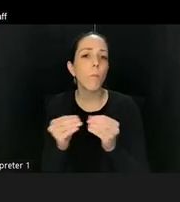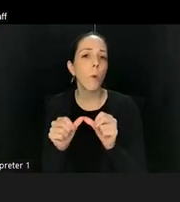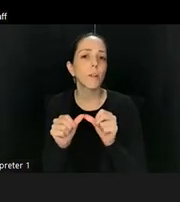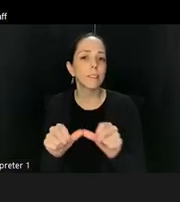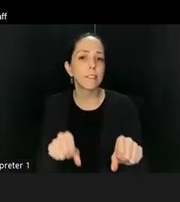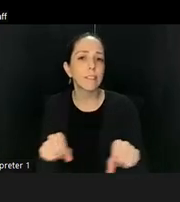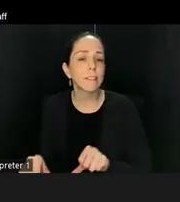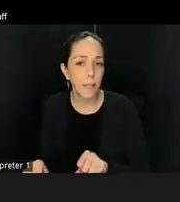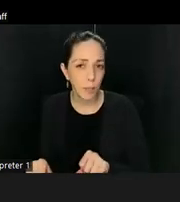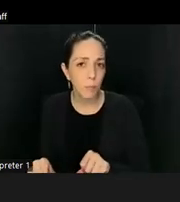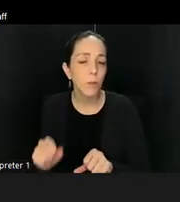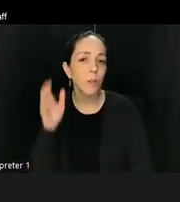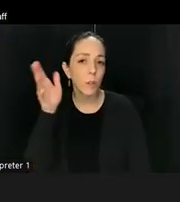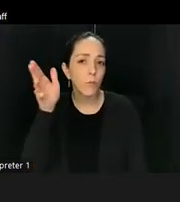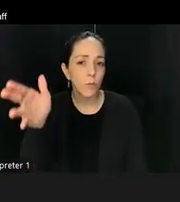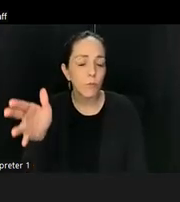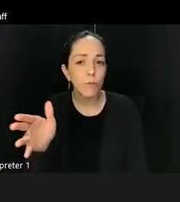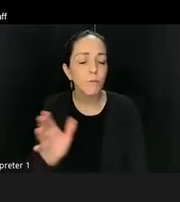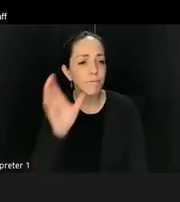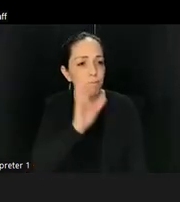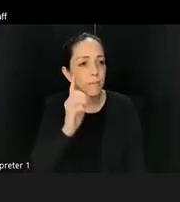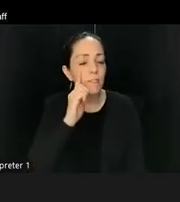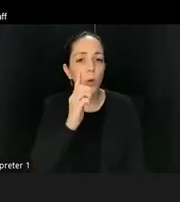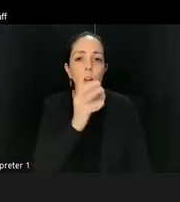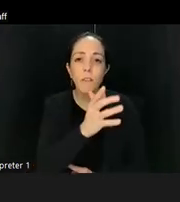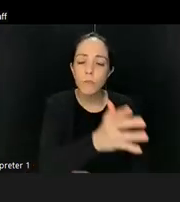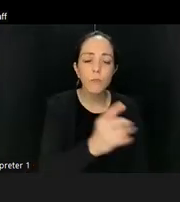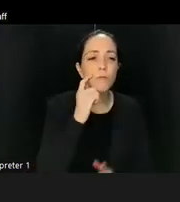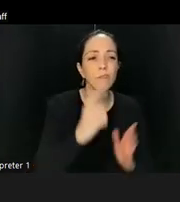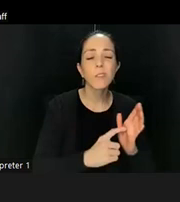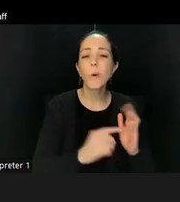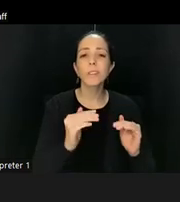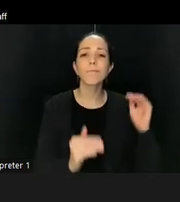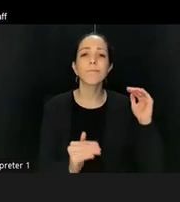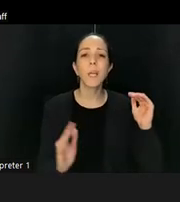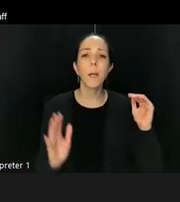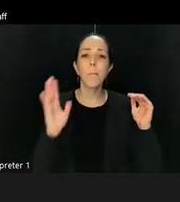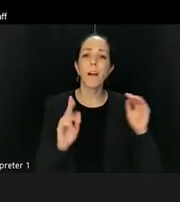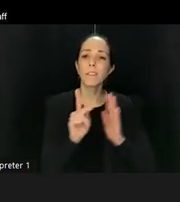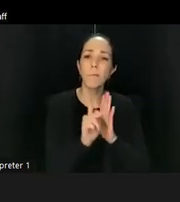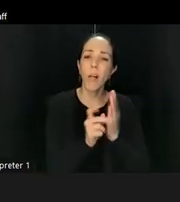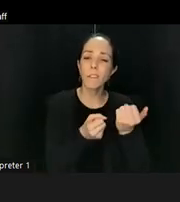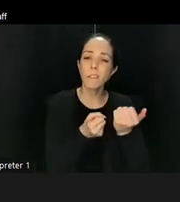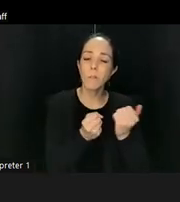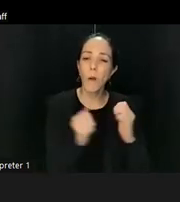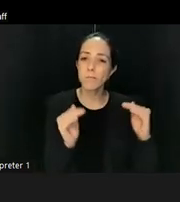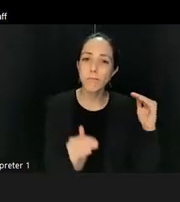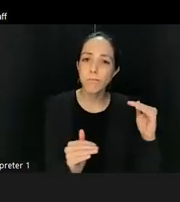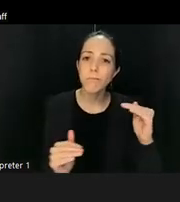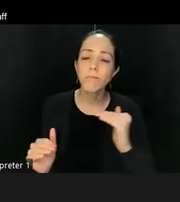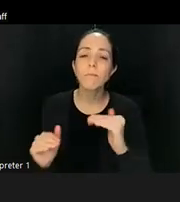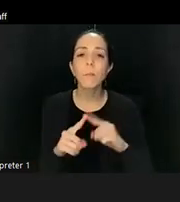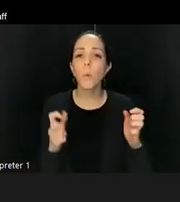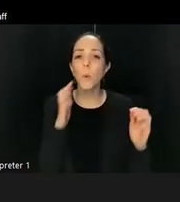We commit to seeking solutions that acknowledge the inequities of past socioeconomic policies and the harm done to people and